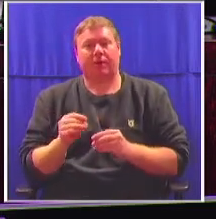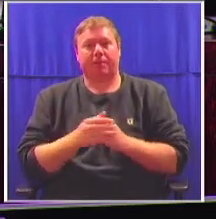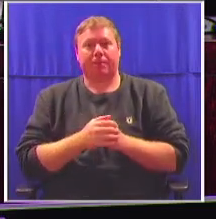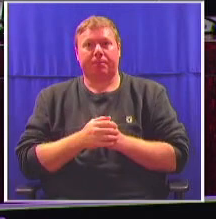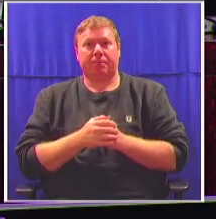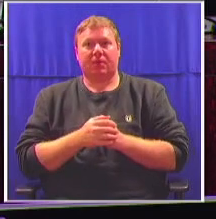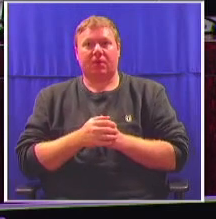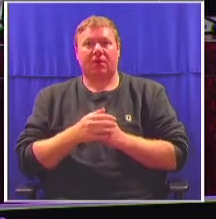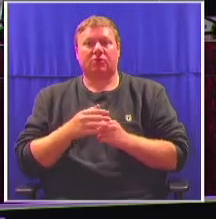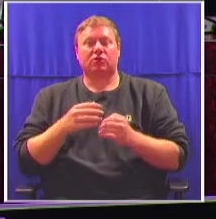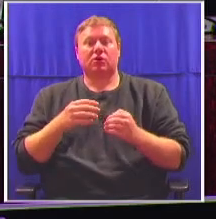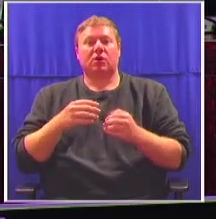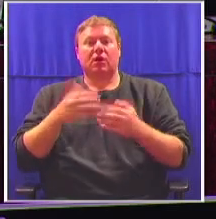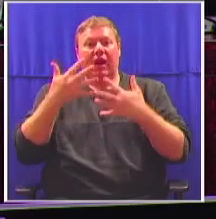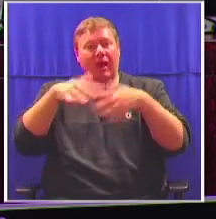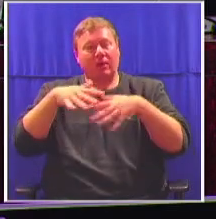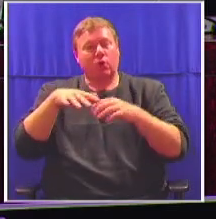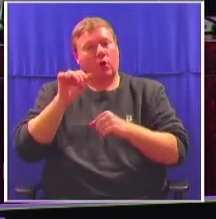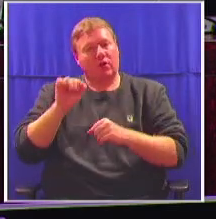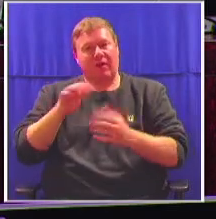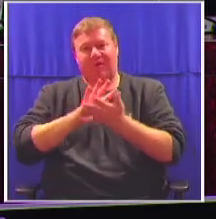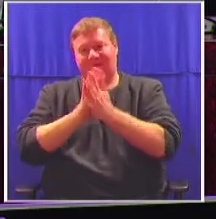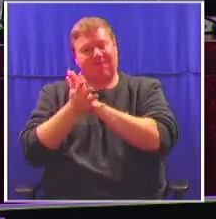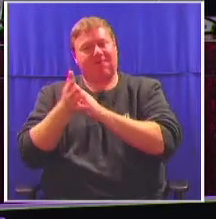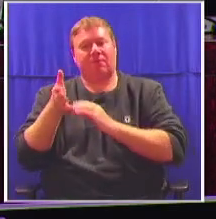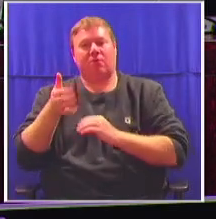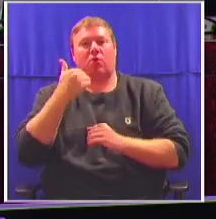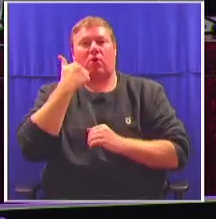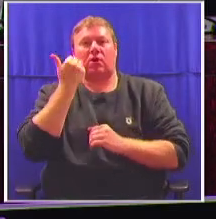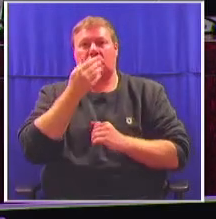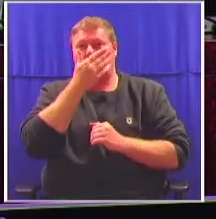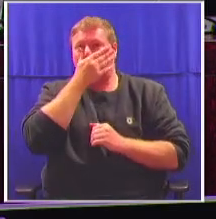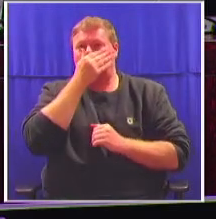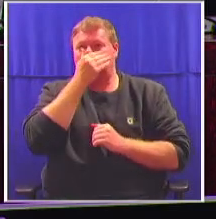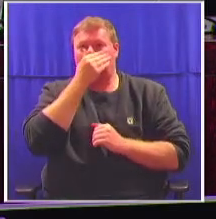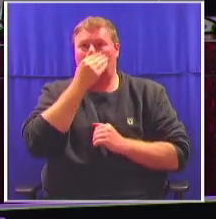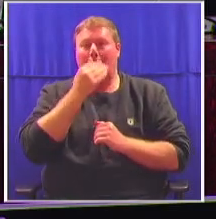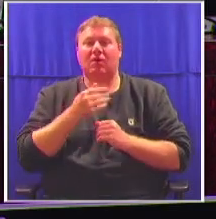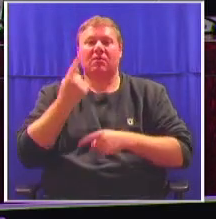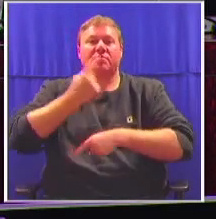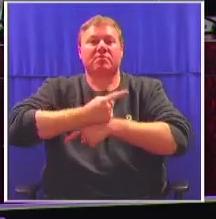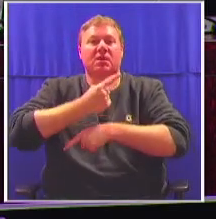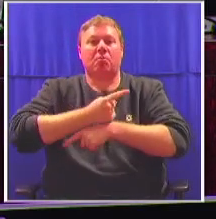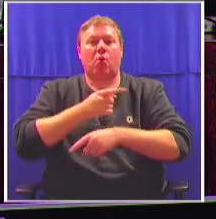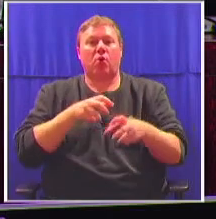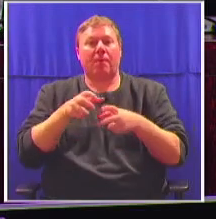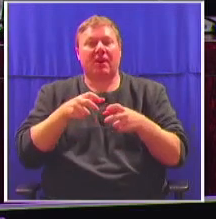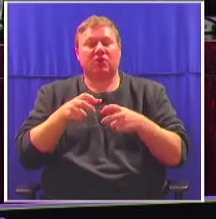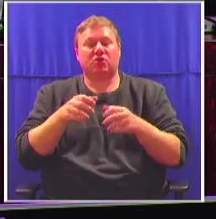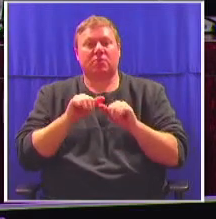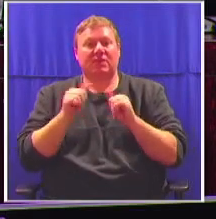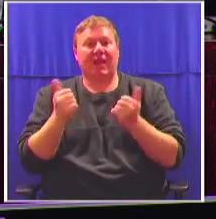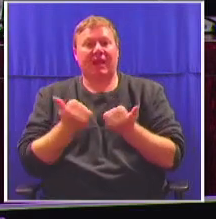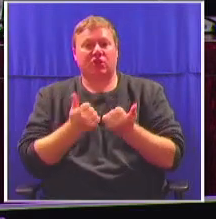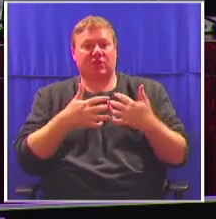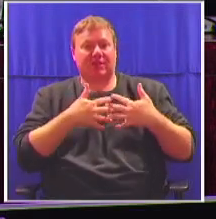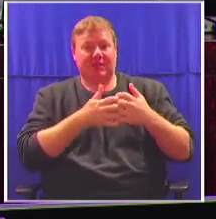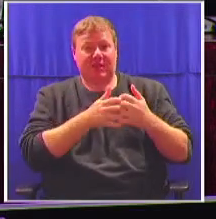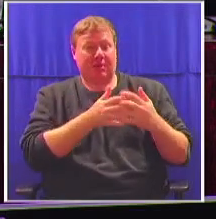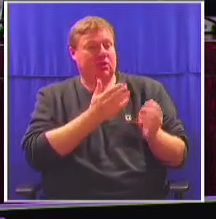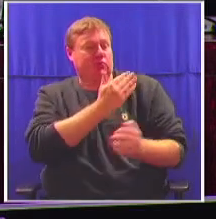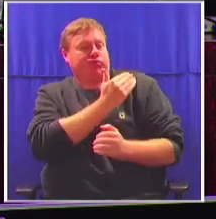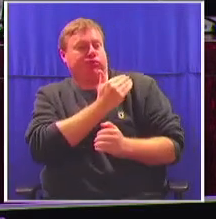their networks. The newly established border management agency is in the process of